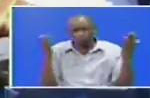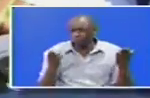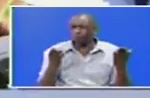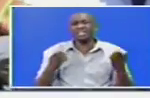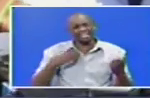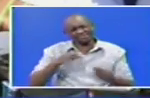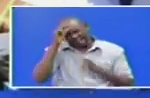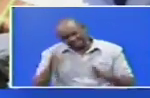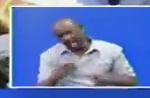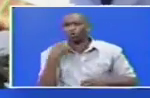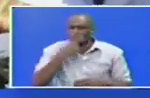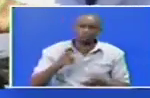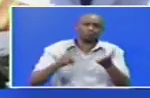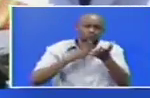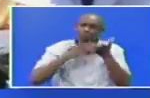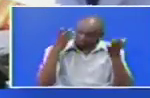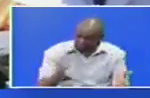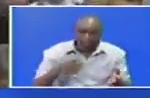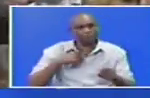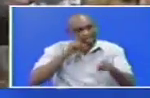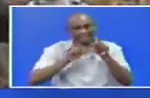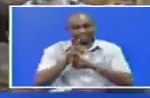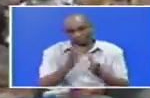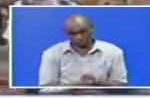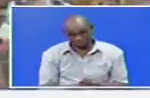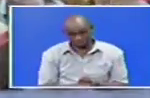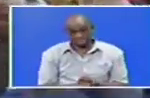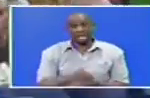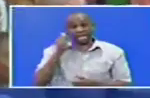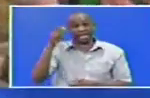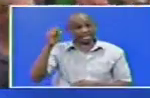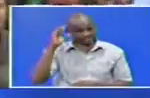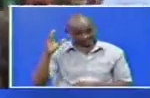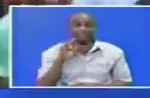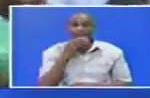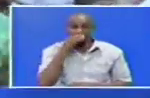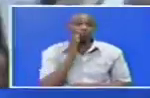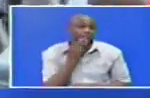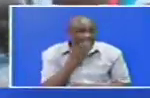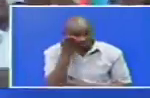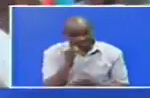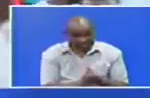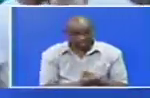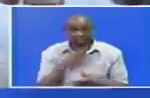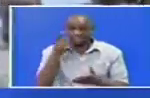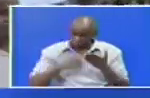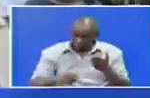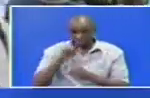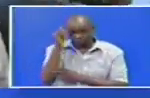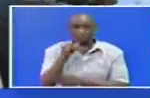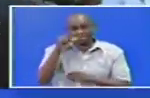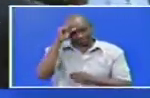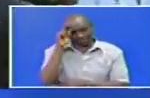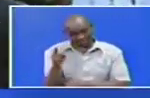awe governor, awe mbunge, atachukuliwa. Amani National Congress leader Musalia Mudavadi lashed out that the Jubilee